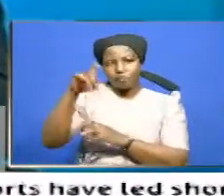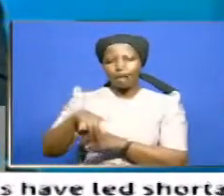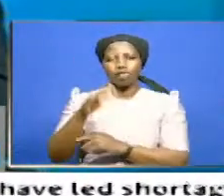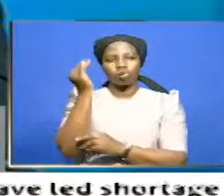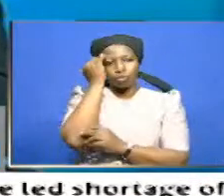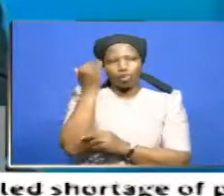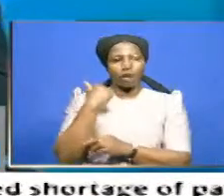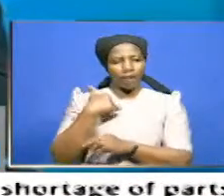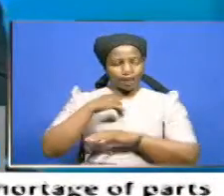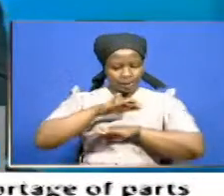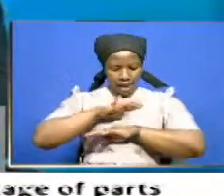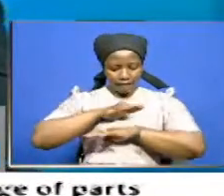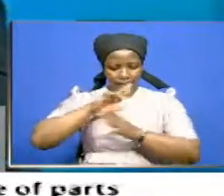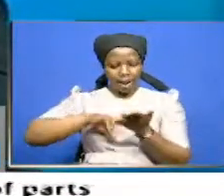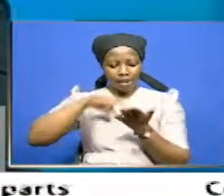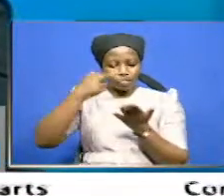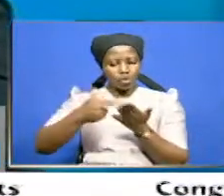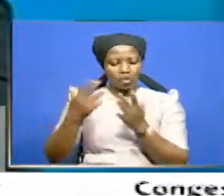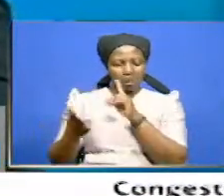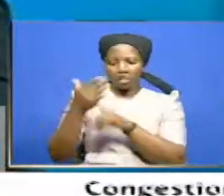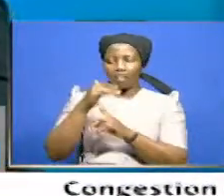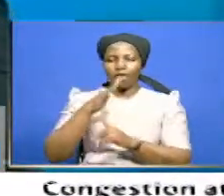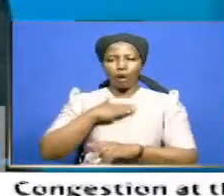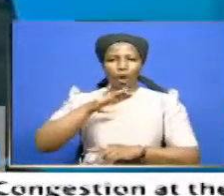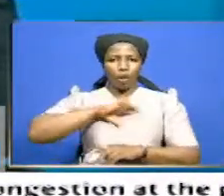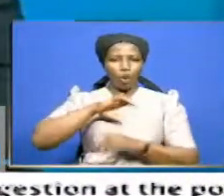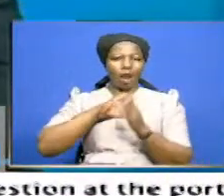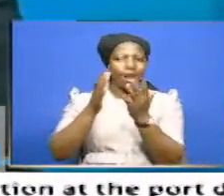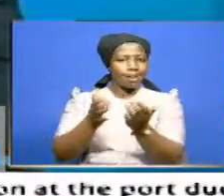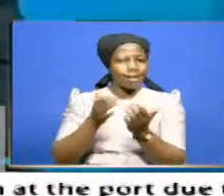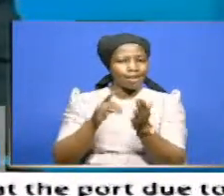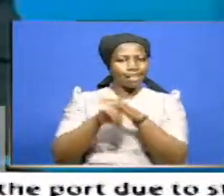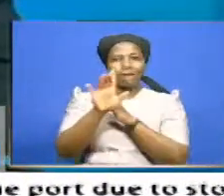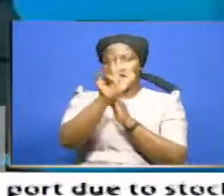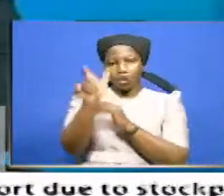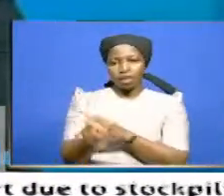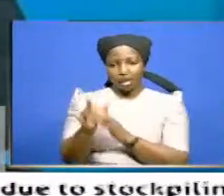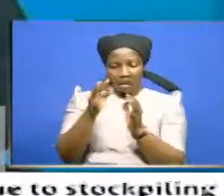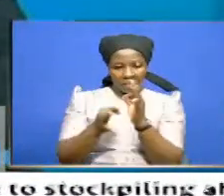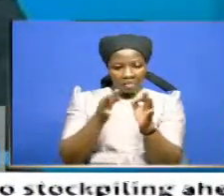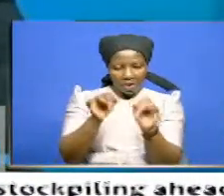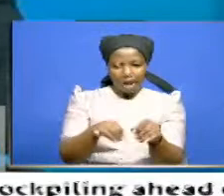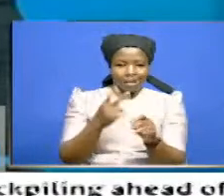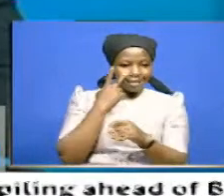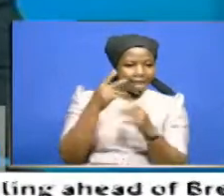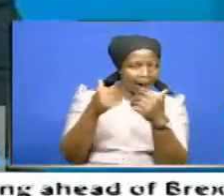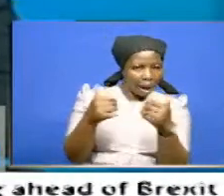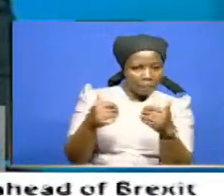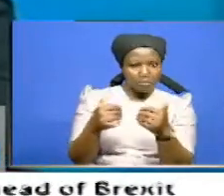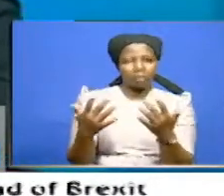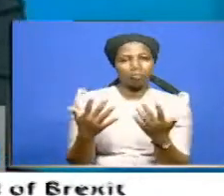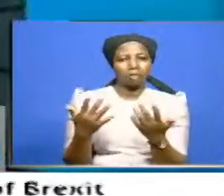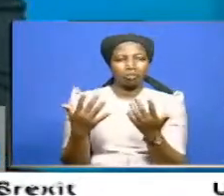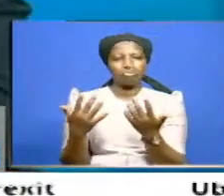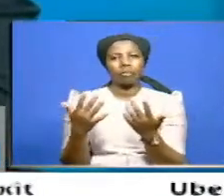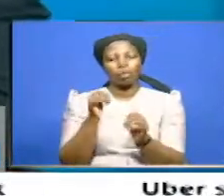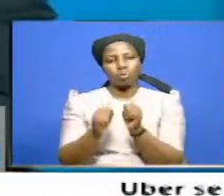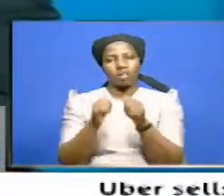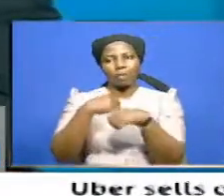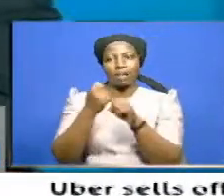enough resources to meet our own needs on the continent if we can seal off the leakages that ensure